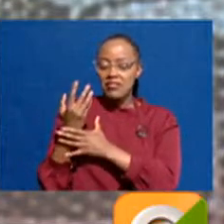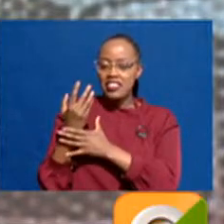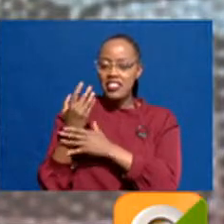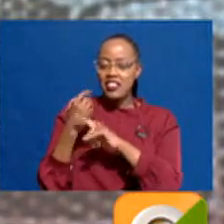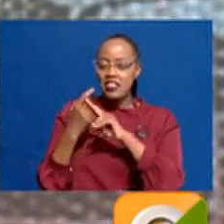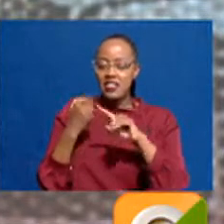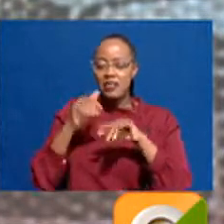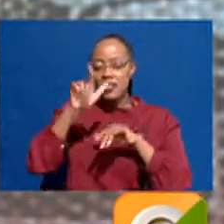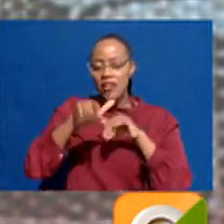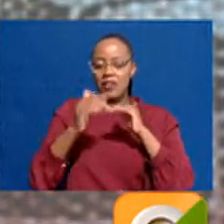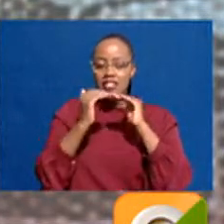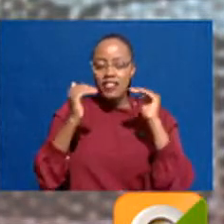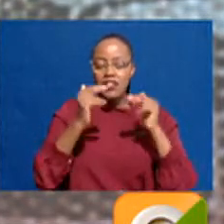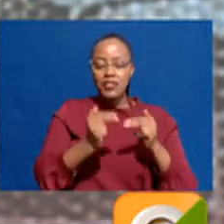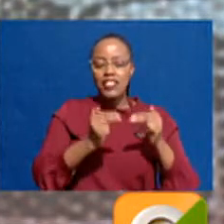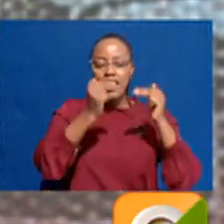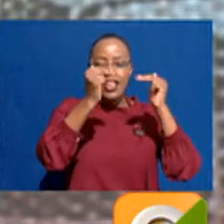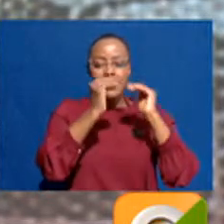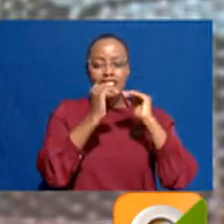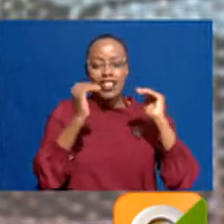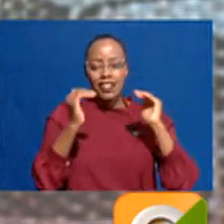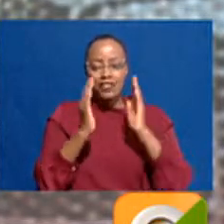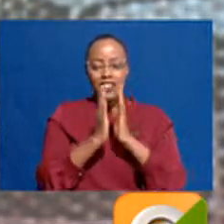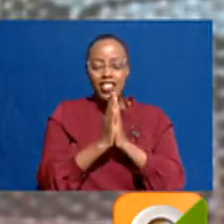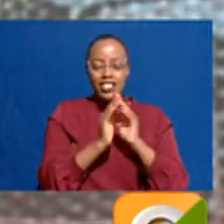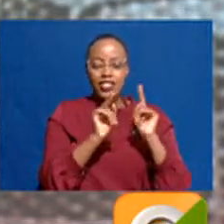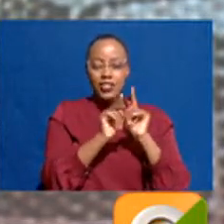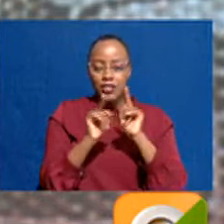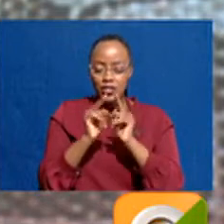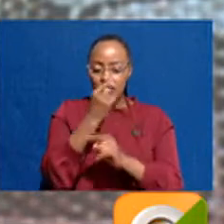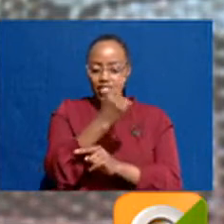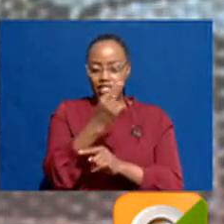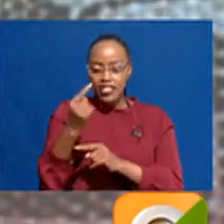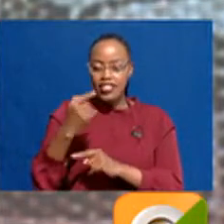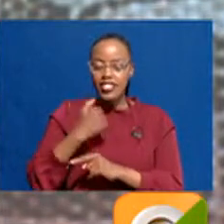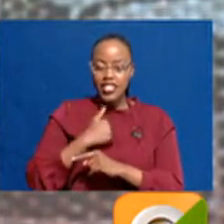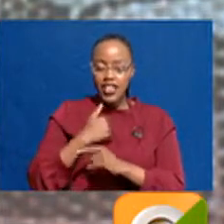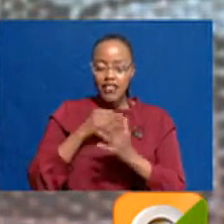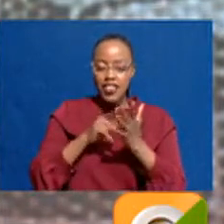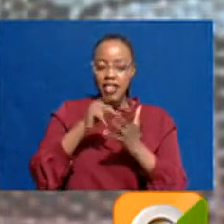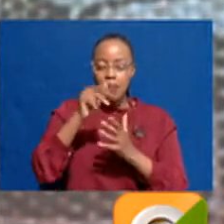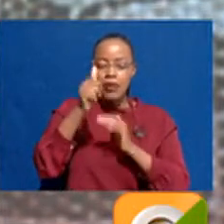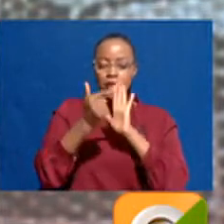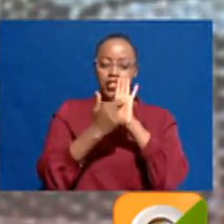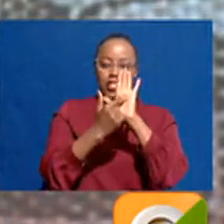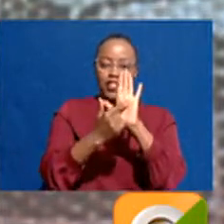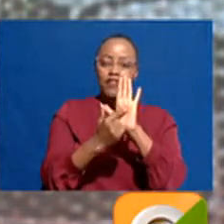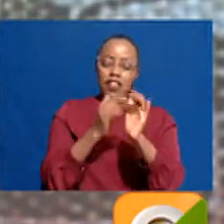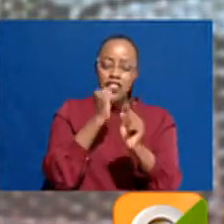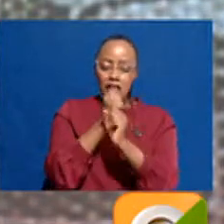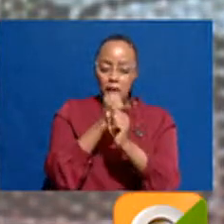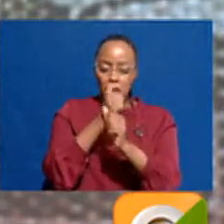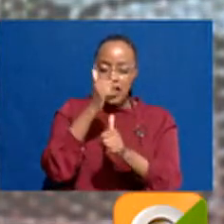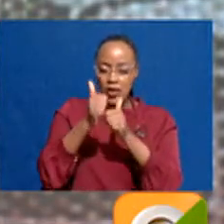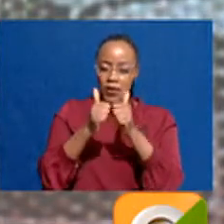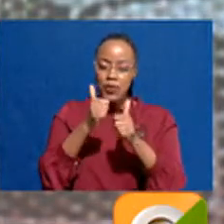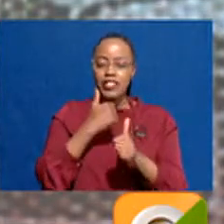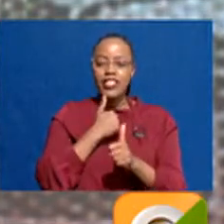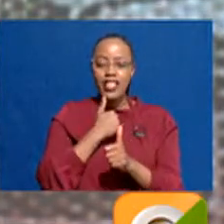the lowest level to the highest, and each has its own pay that reflects the worth of the job that the